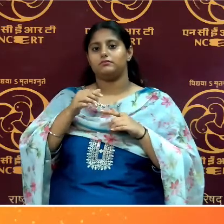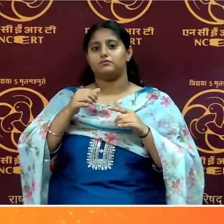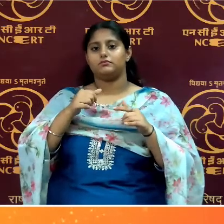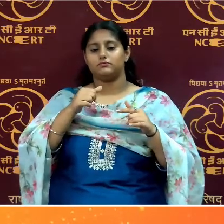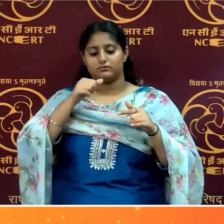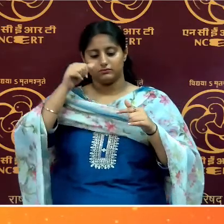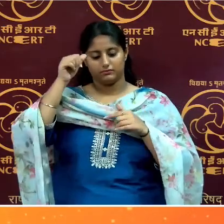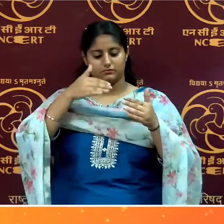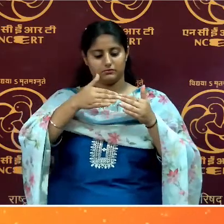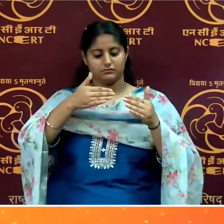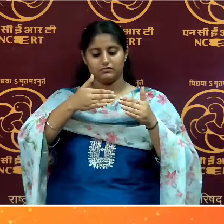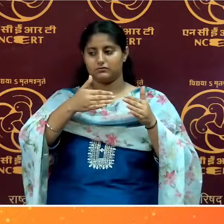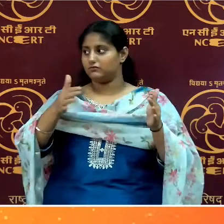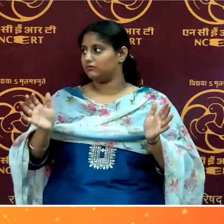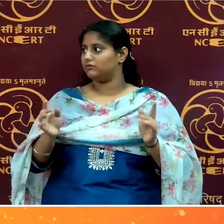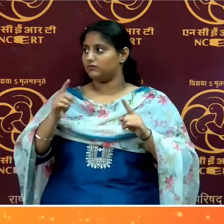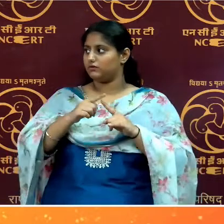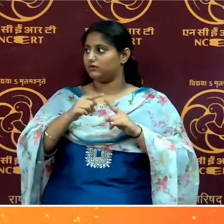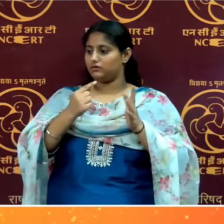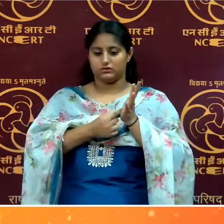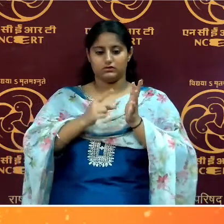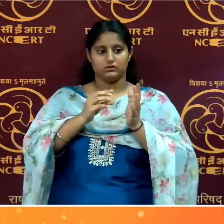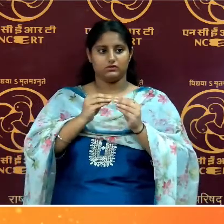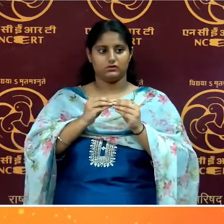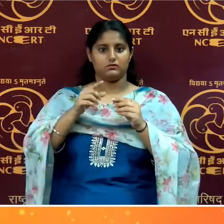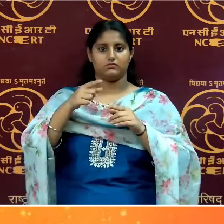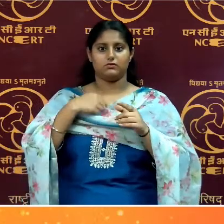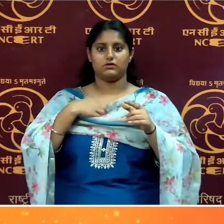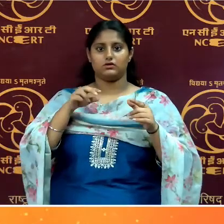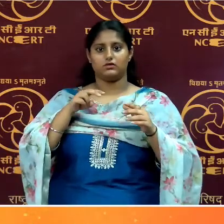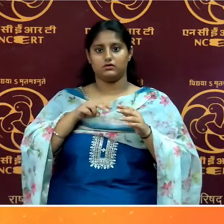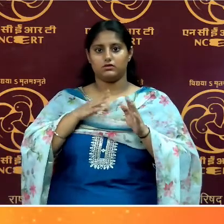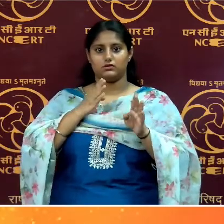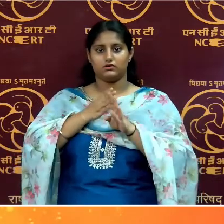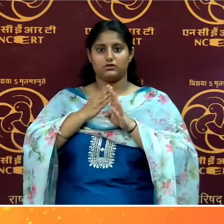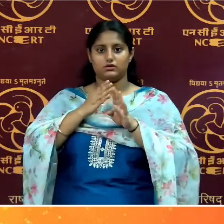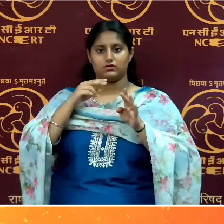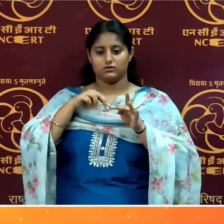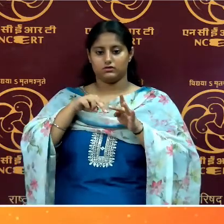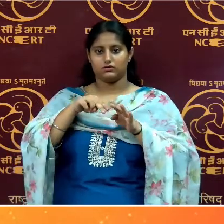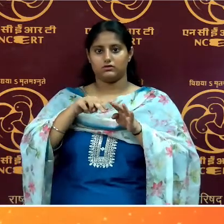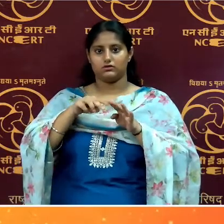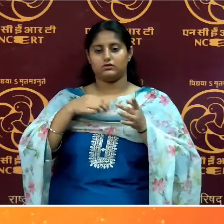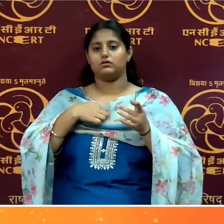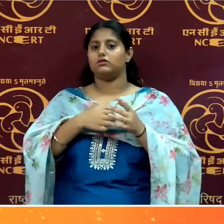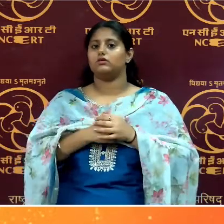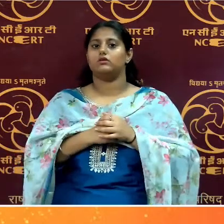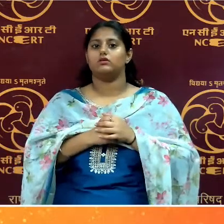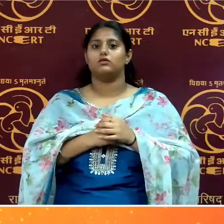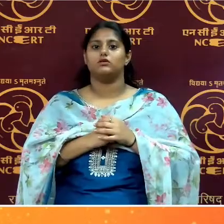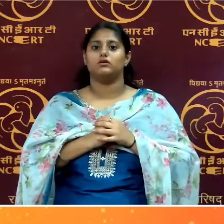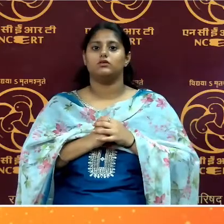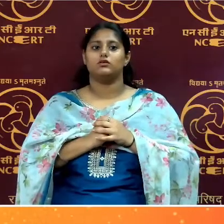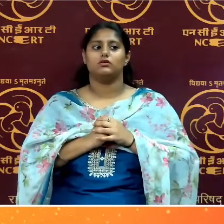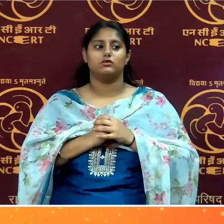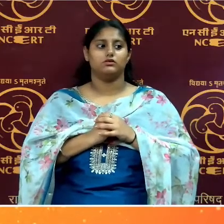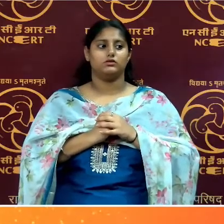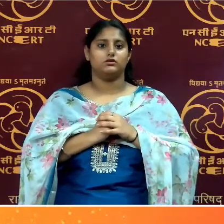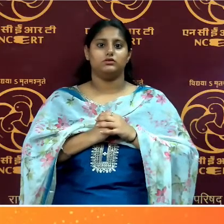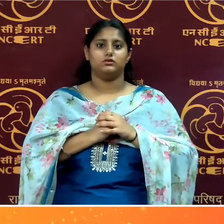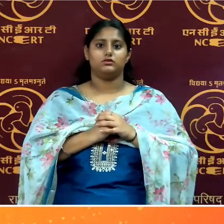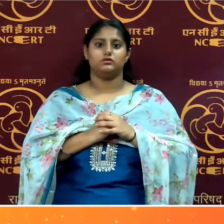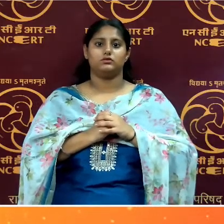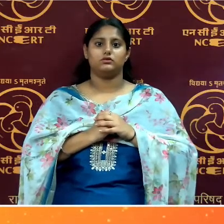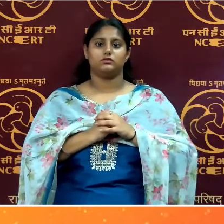to his question. Oh. And he went running straight forward to the king's palace. Court.